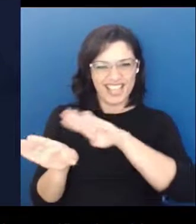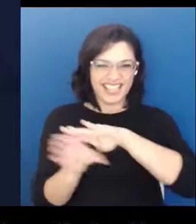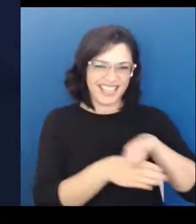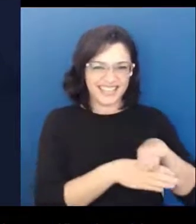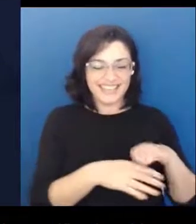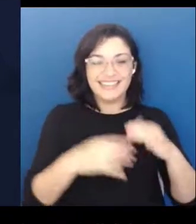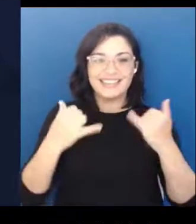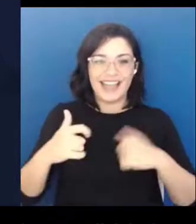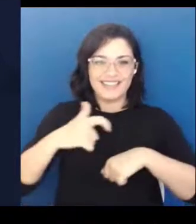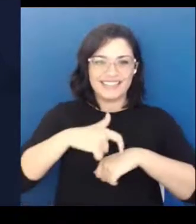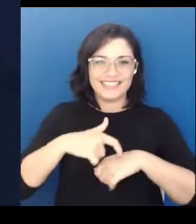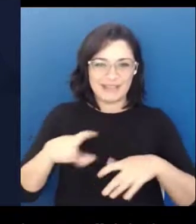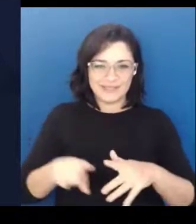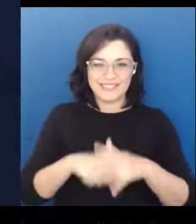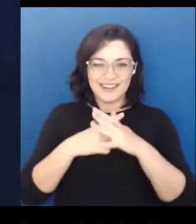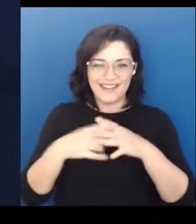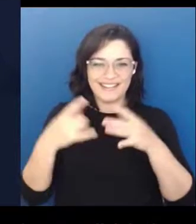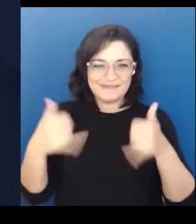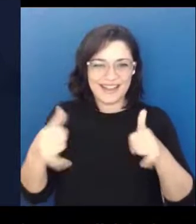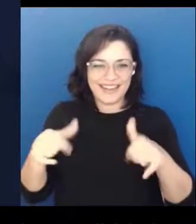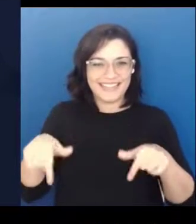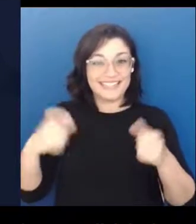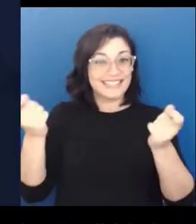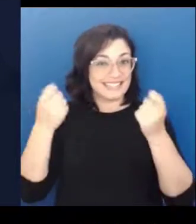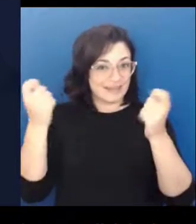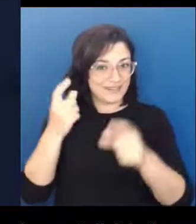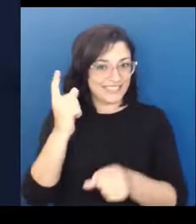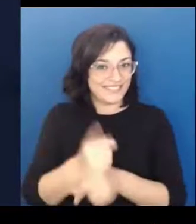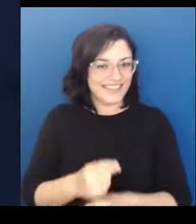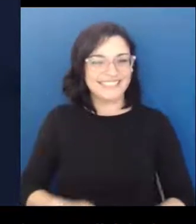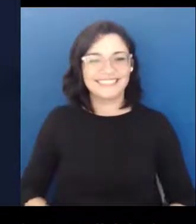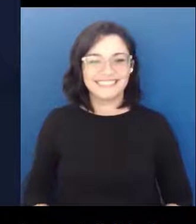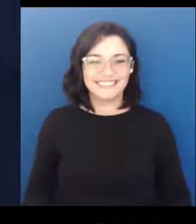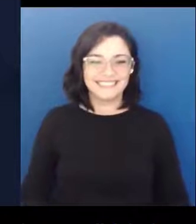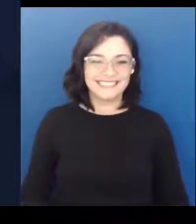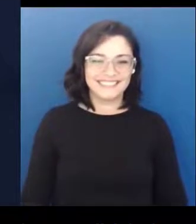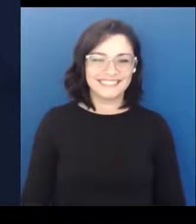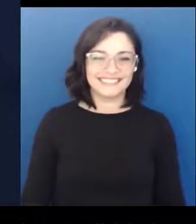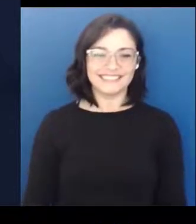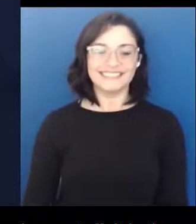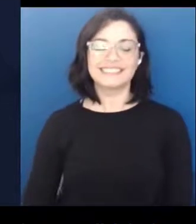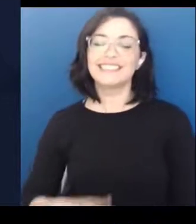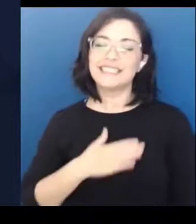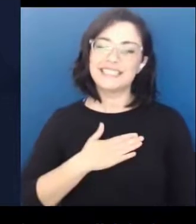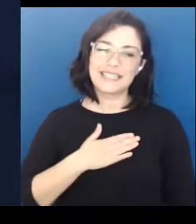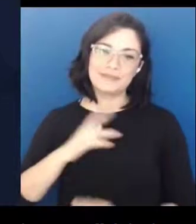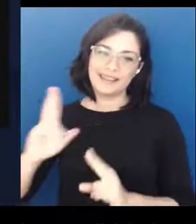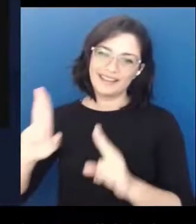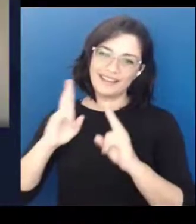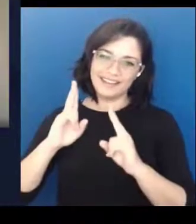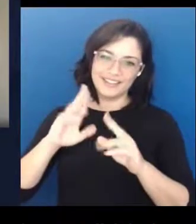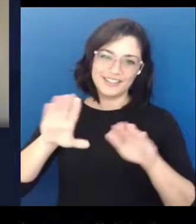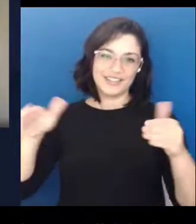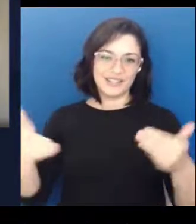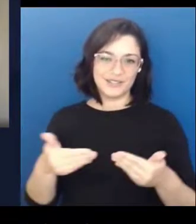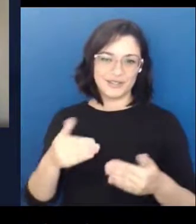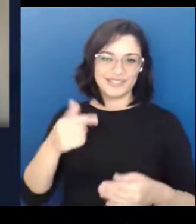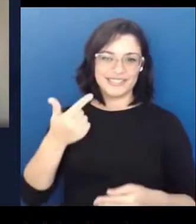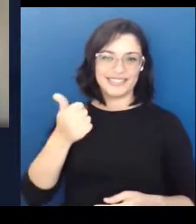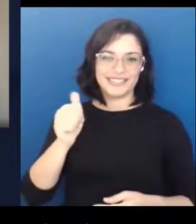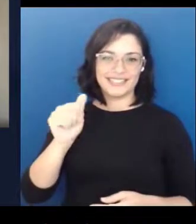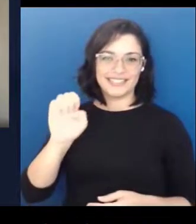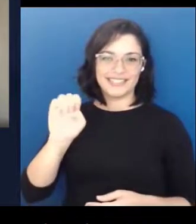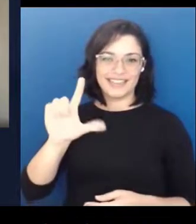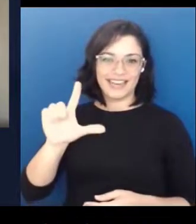is a celebration after all. It's my privilege to introduce to you Gail Hannon. Gail was one of